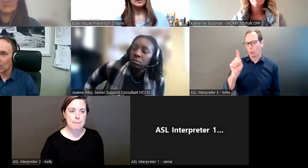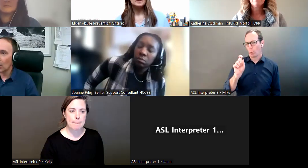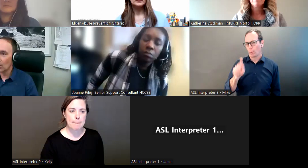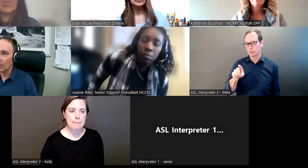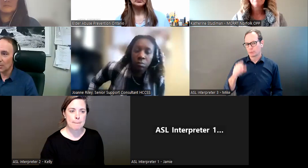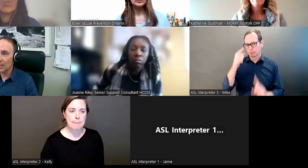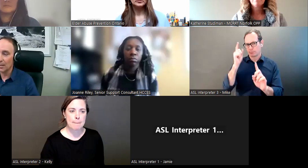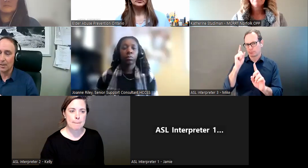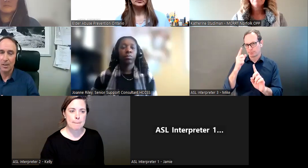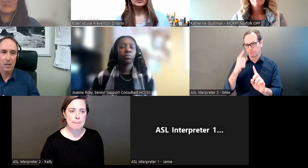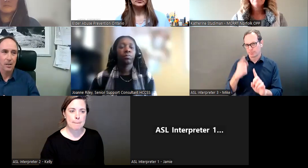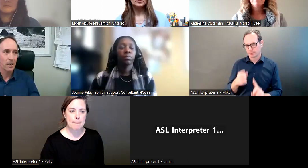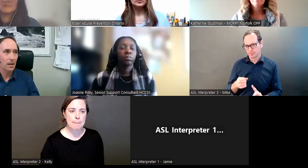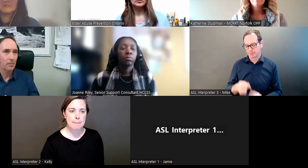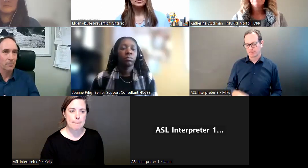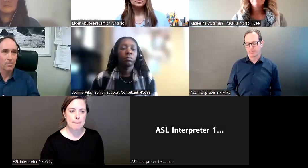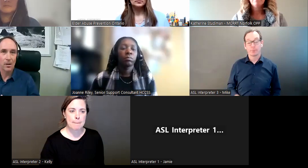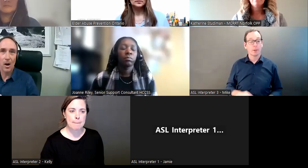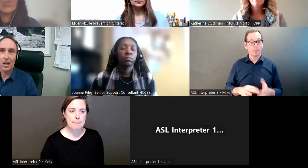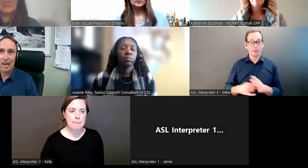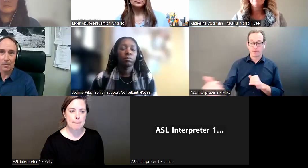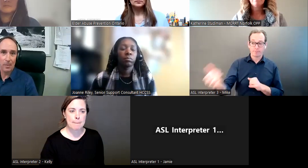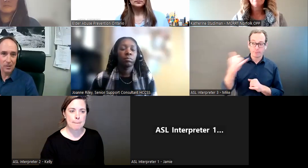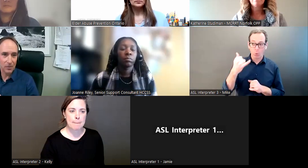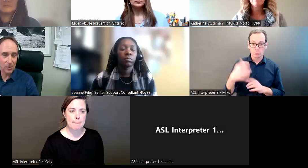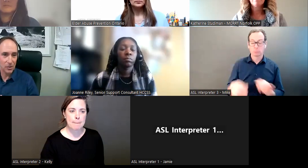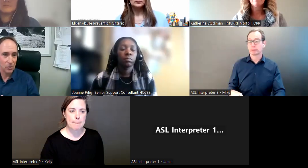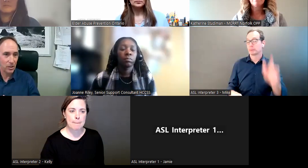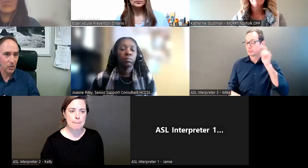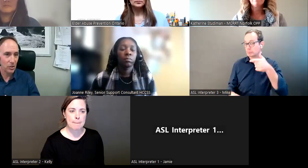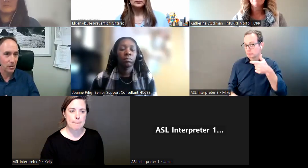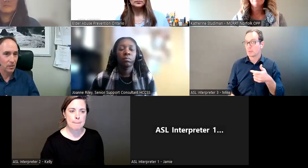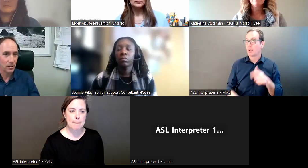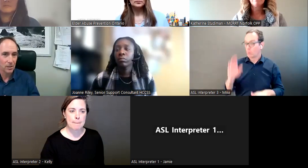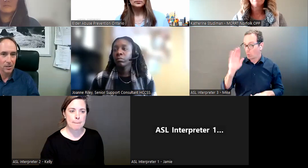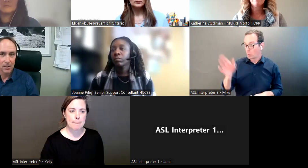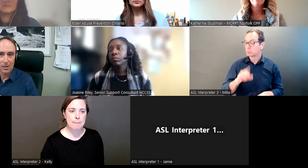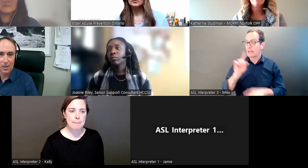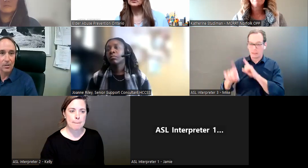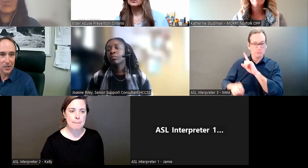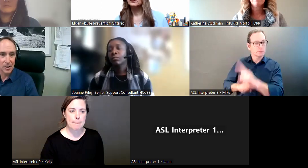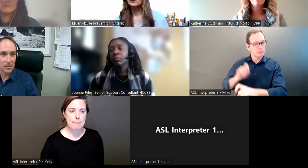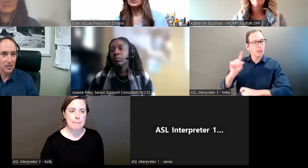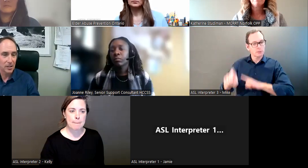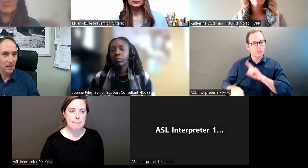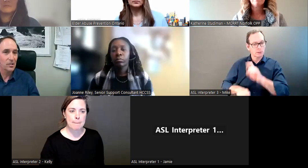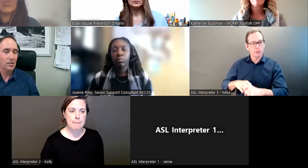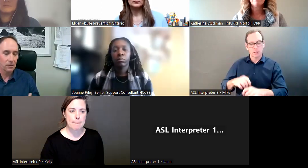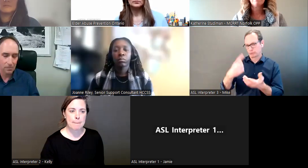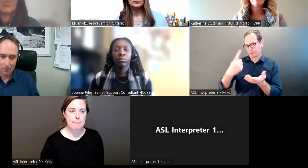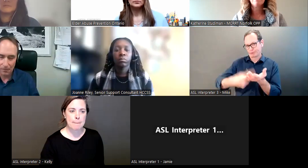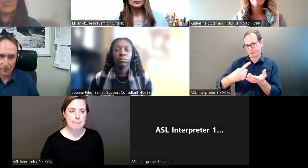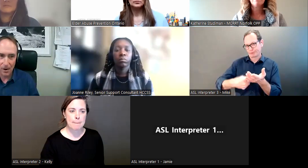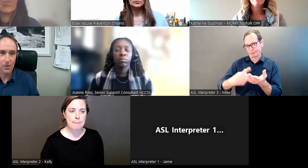when a call comes in, all aspects of the situation are discussed